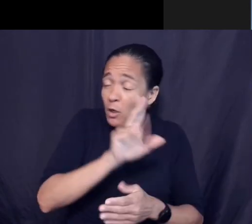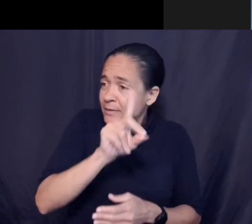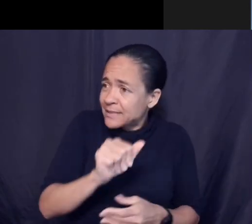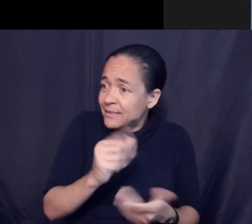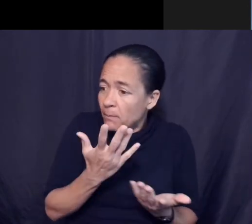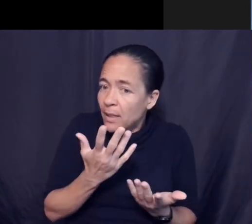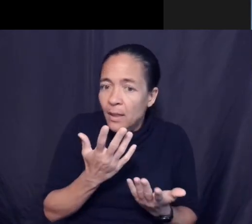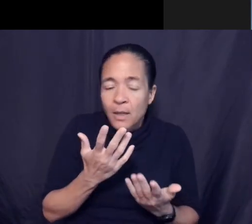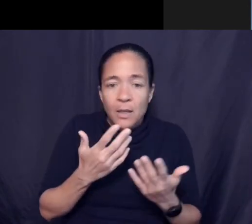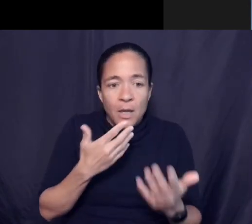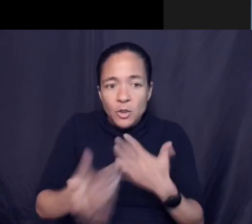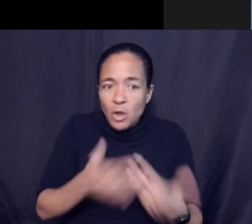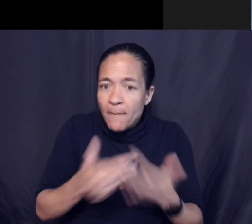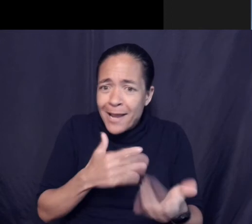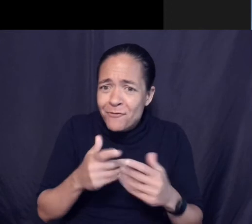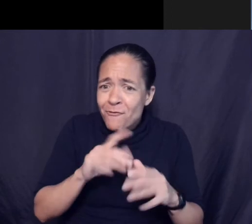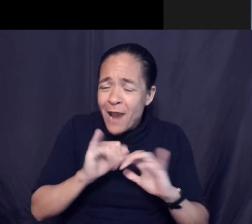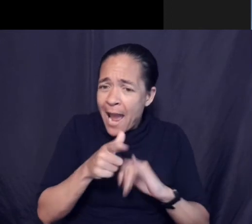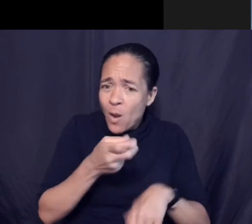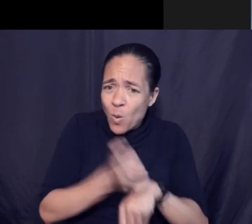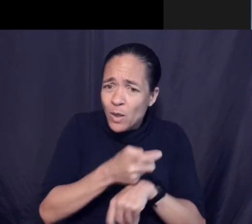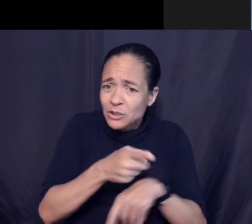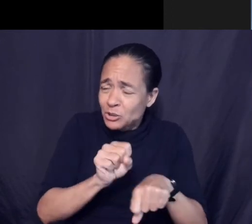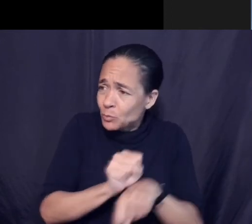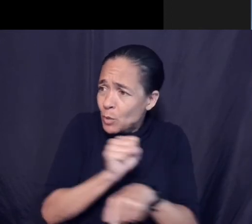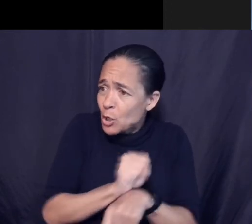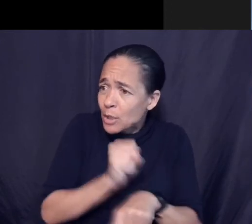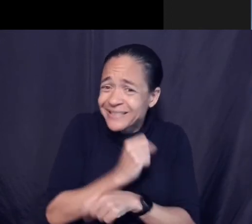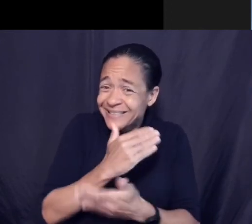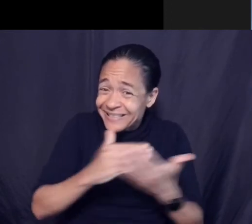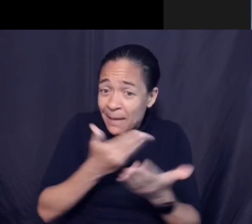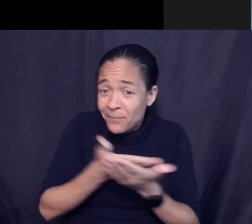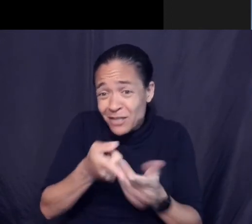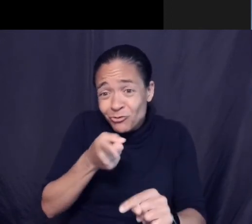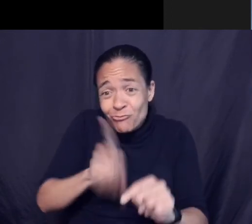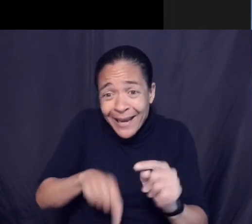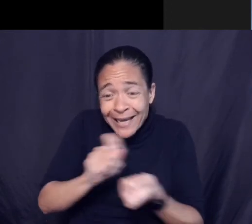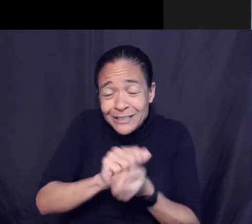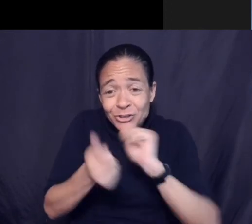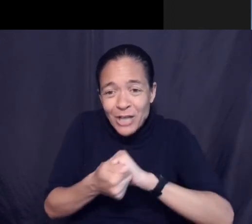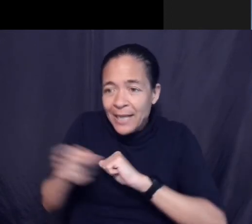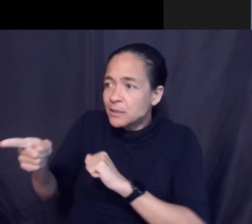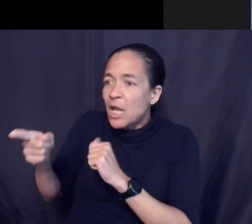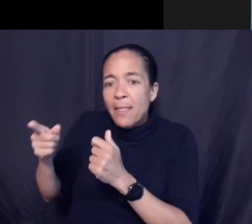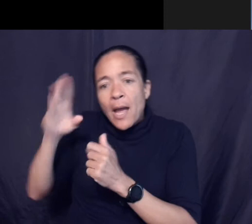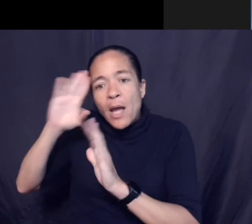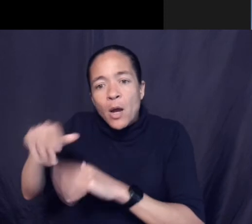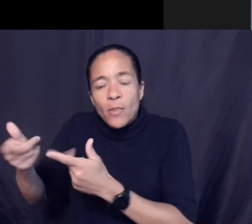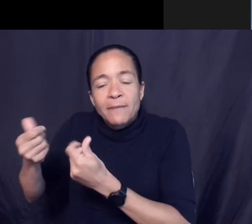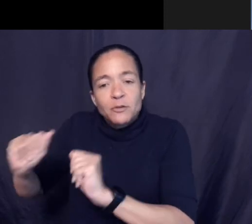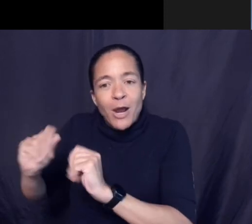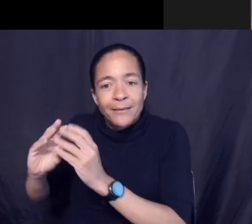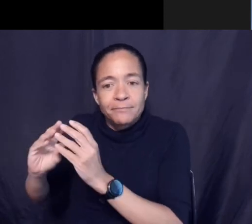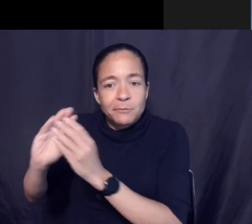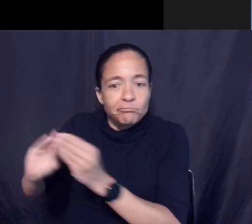it's difficult, because no matter how hard she works or how hard we work or anything like that, there are some things that you really can't change. And I know that that's